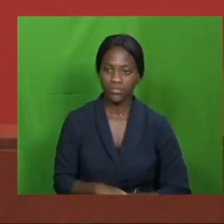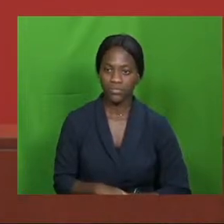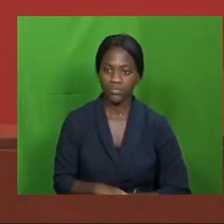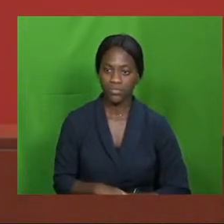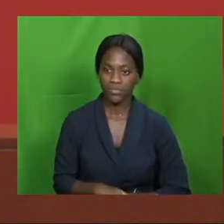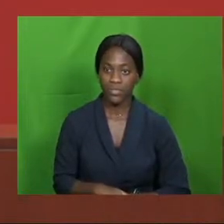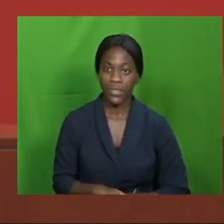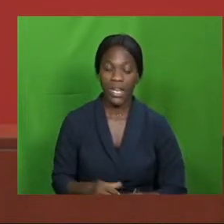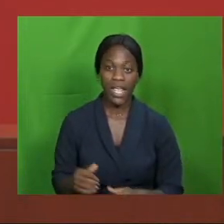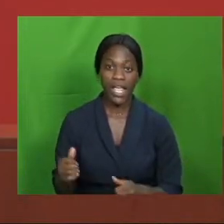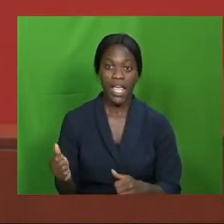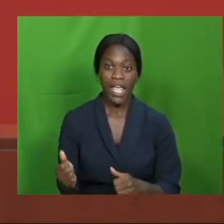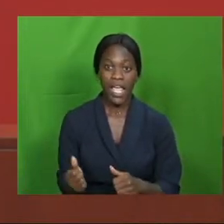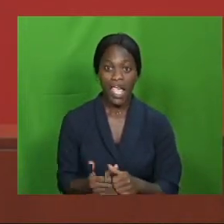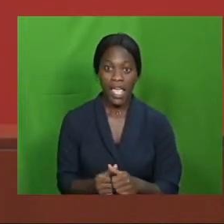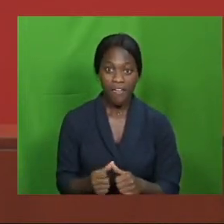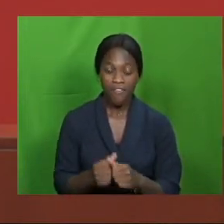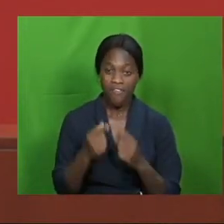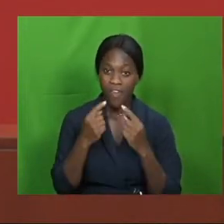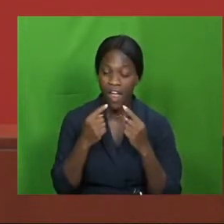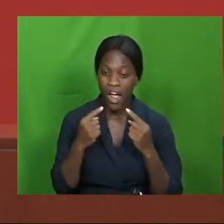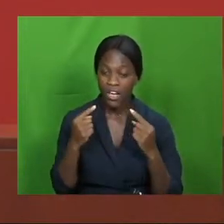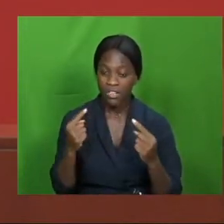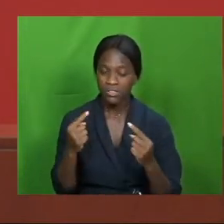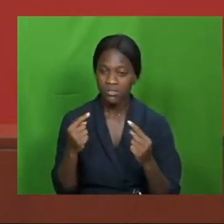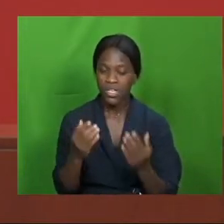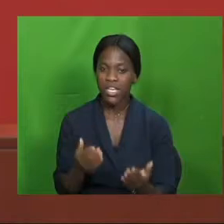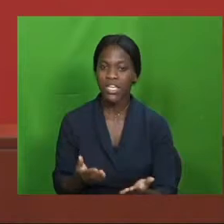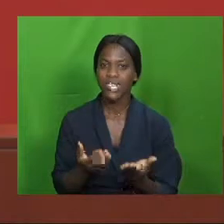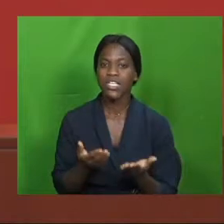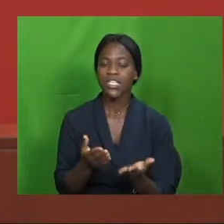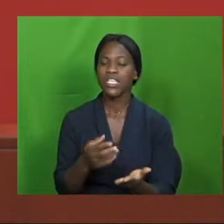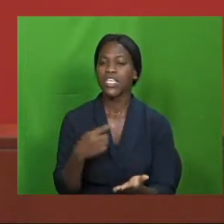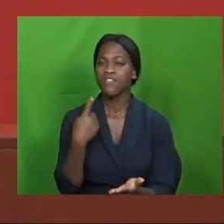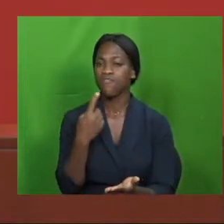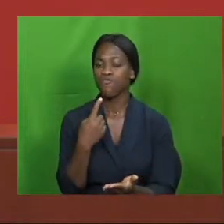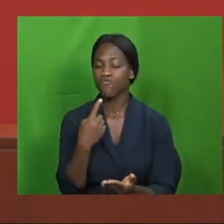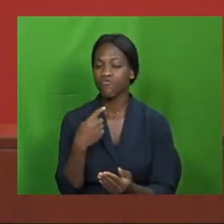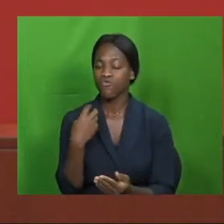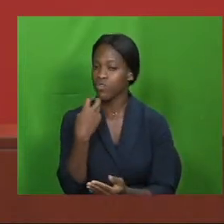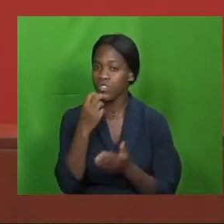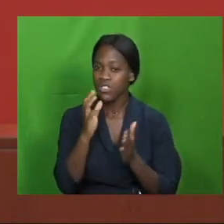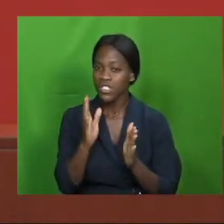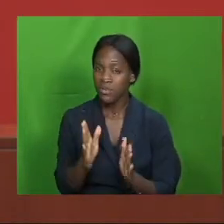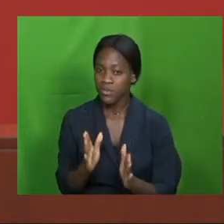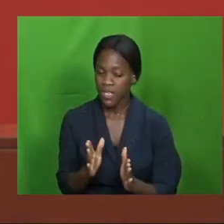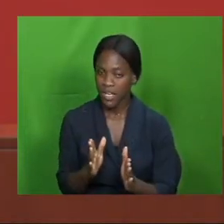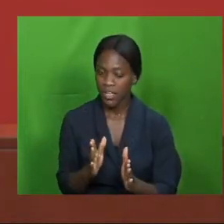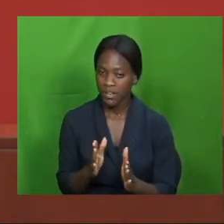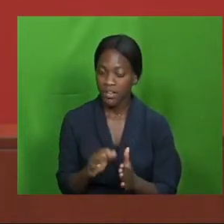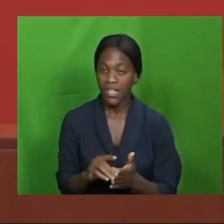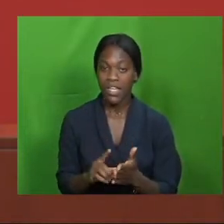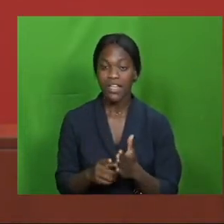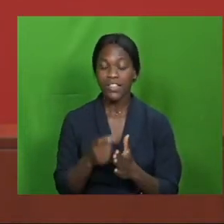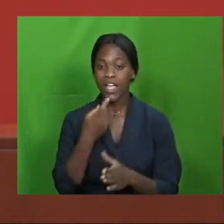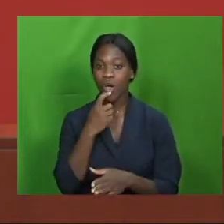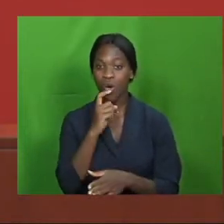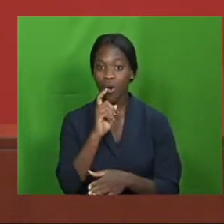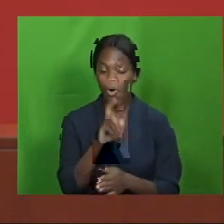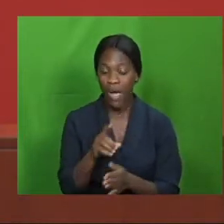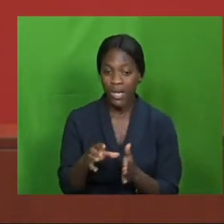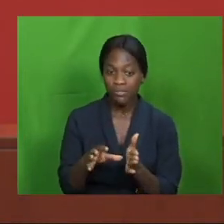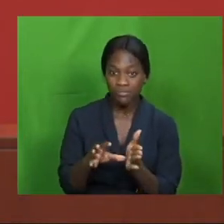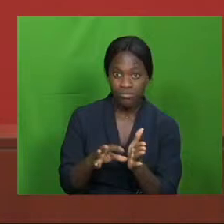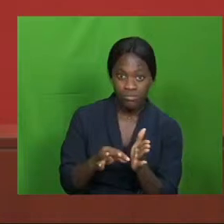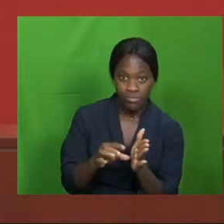every notice shall be submitted to Mr. Speaker, who shall direct that it be printed in